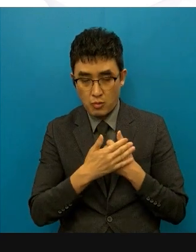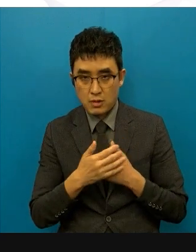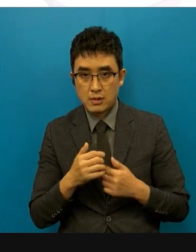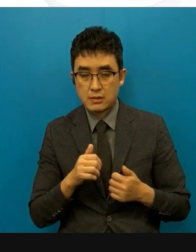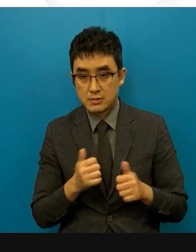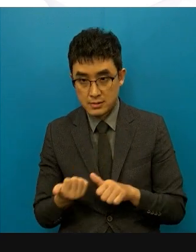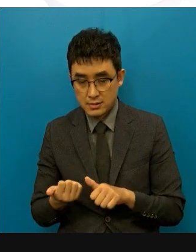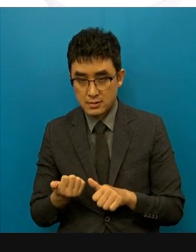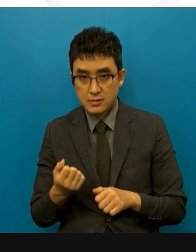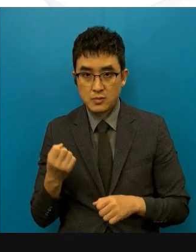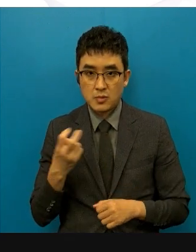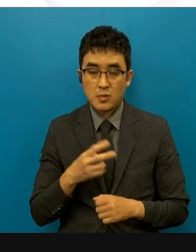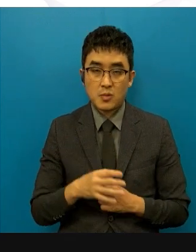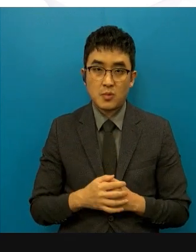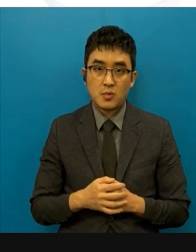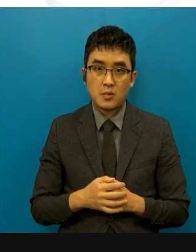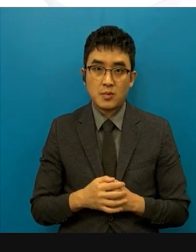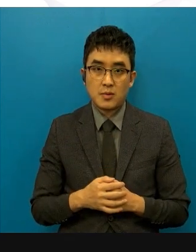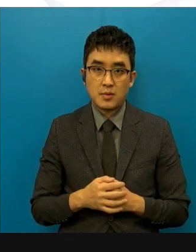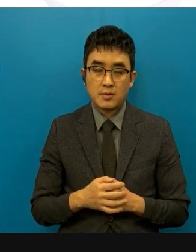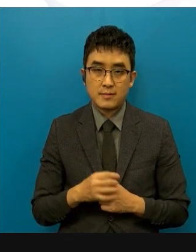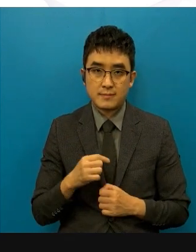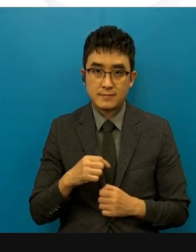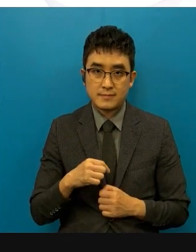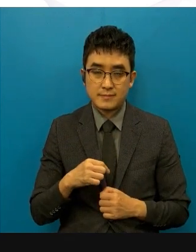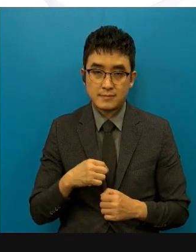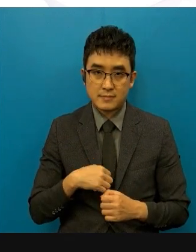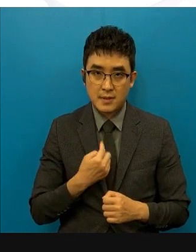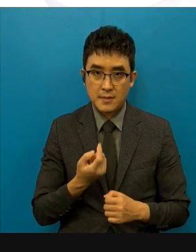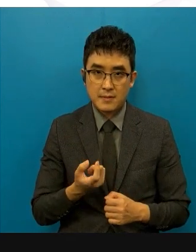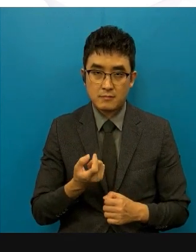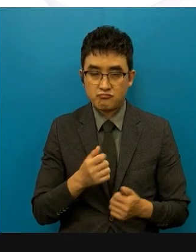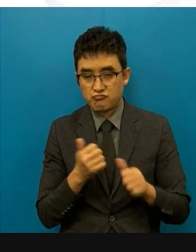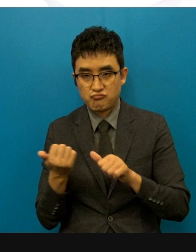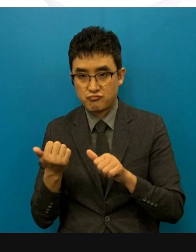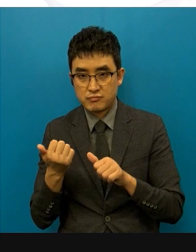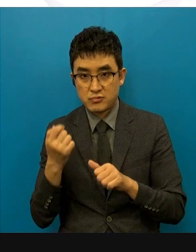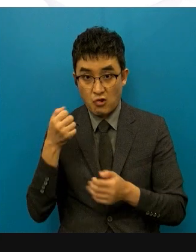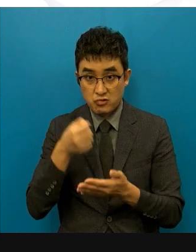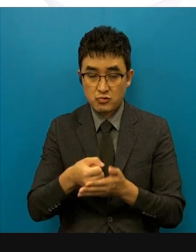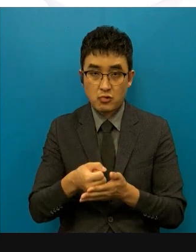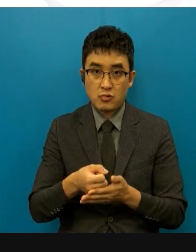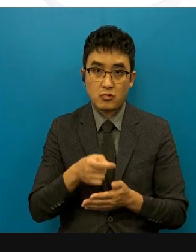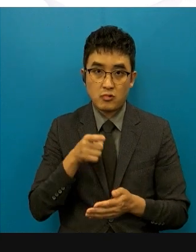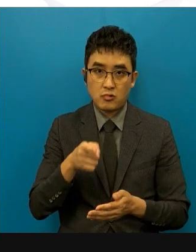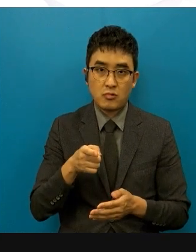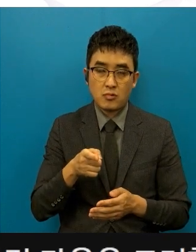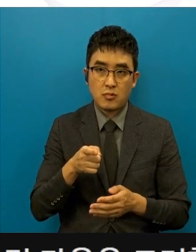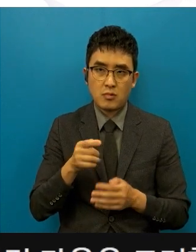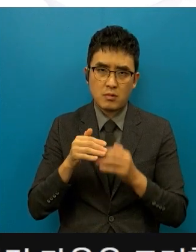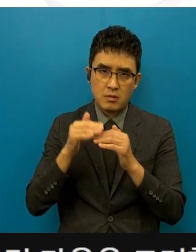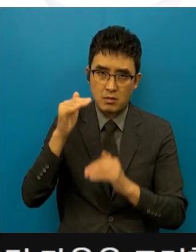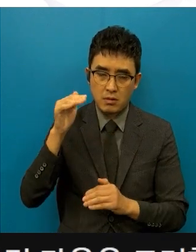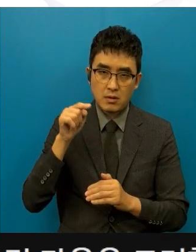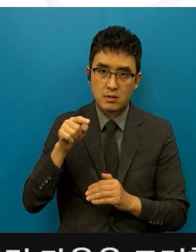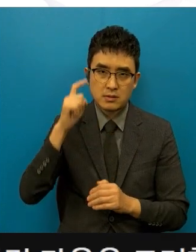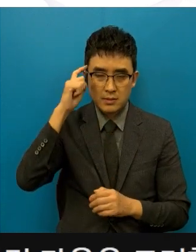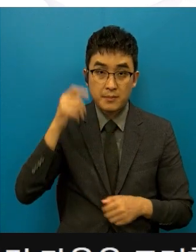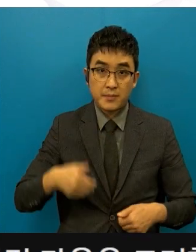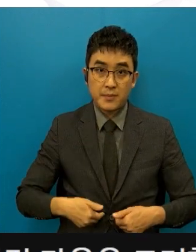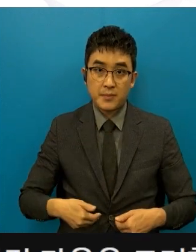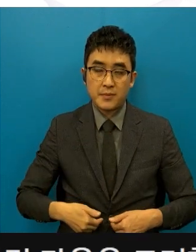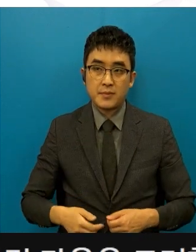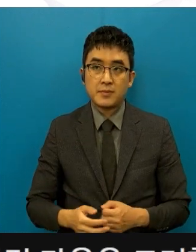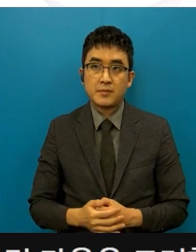take these into consideration. First of all, we see that there should be a very clear and there should be clear and sufficient